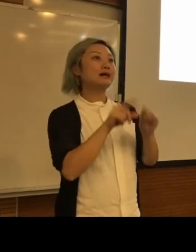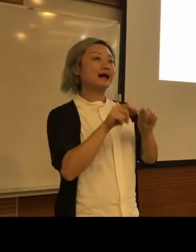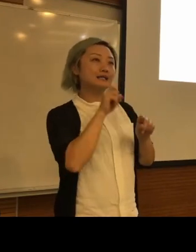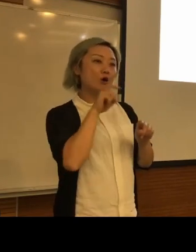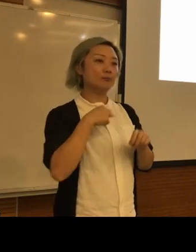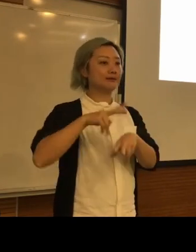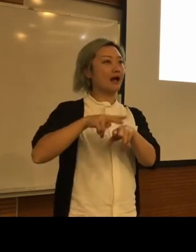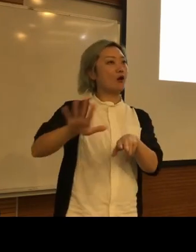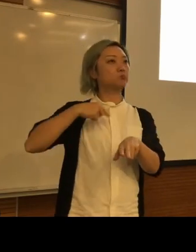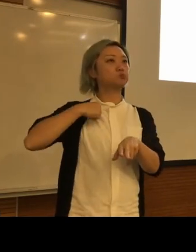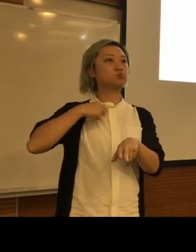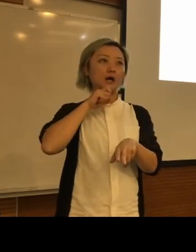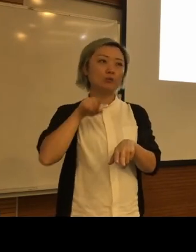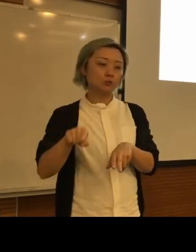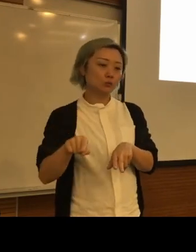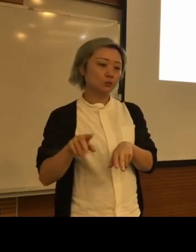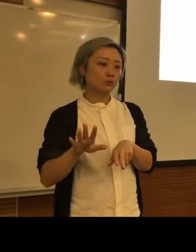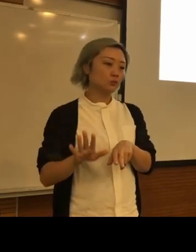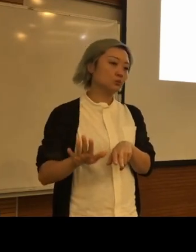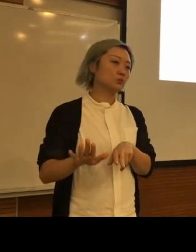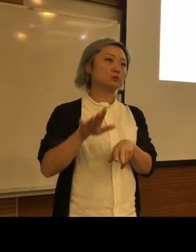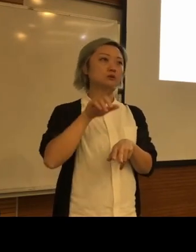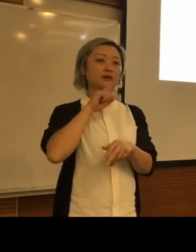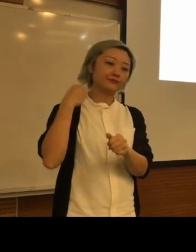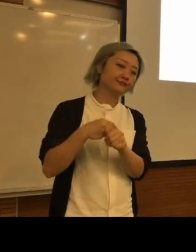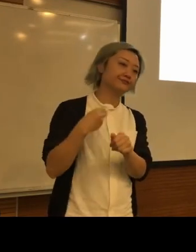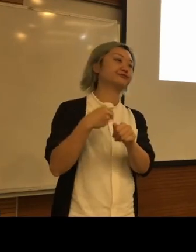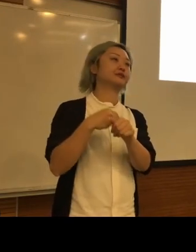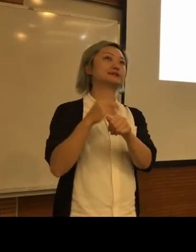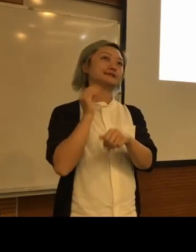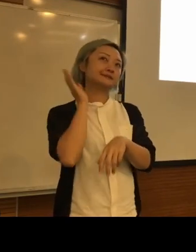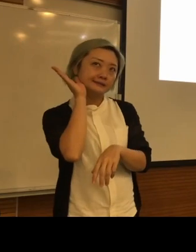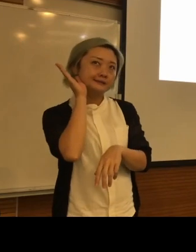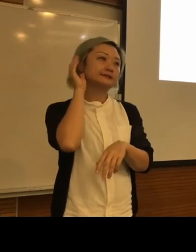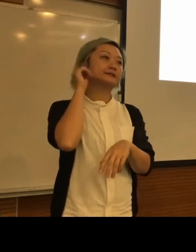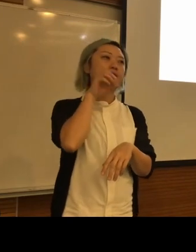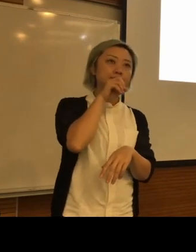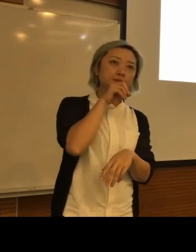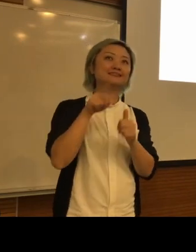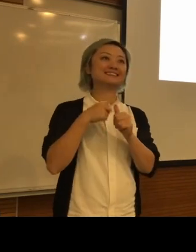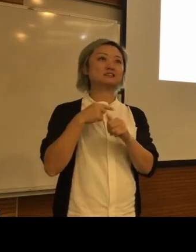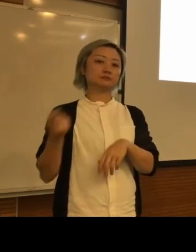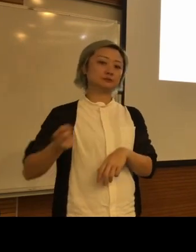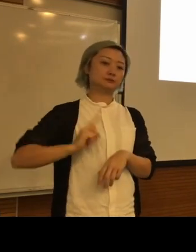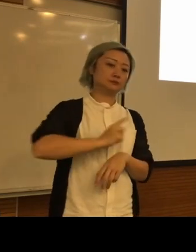particular, we give them like breakdowns, training them on listening and then speaking. separately, and then we